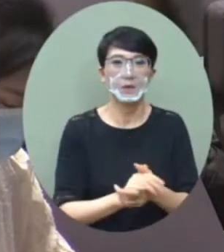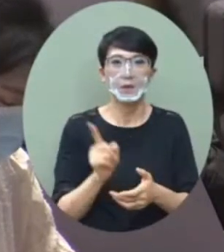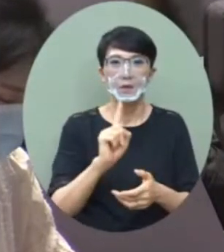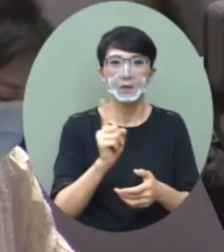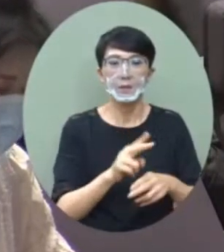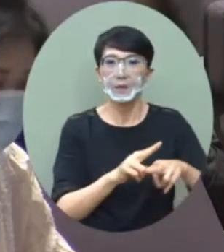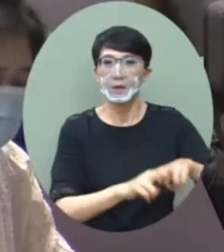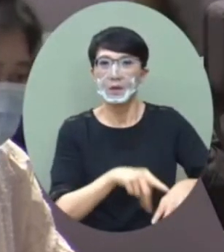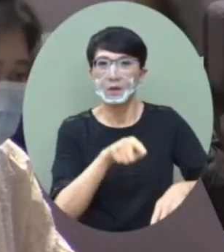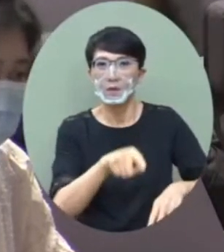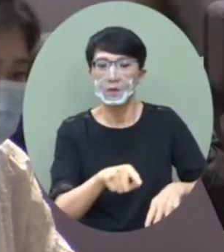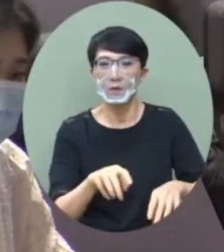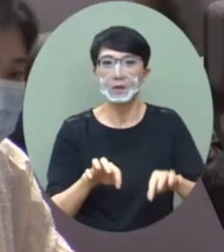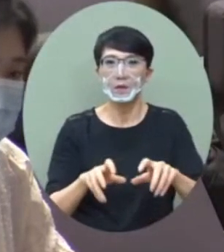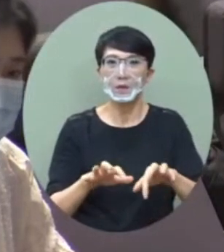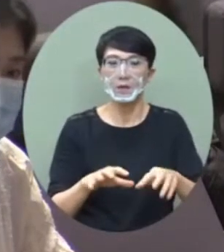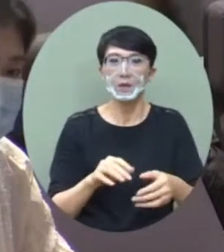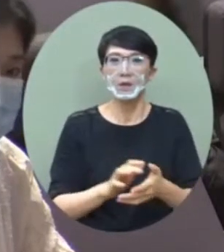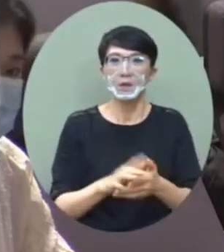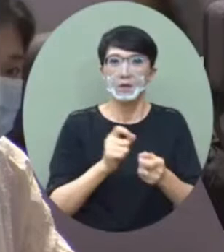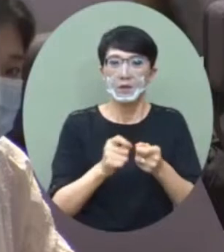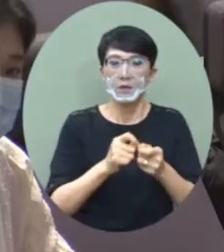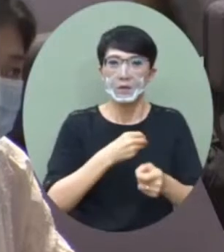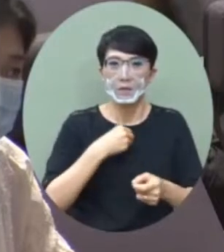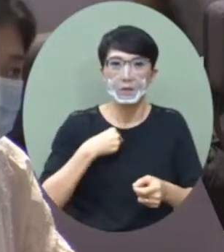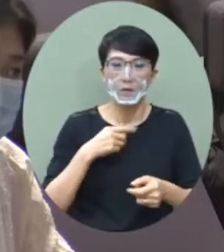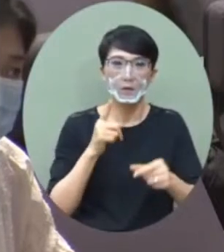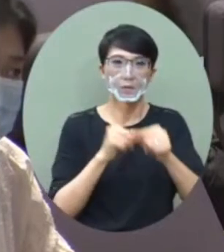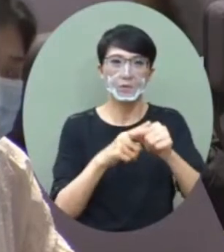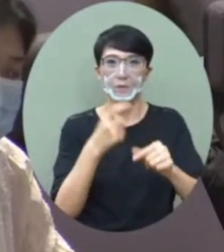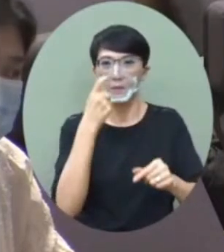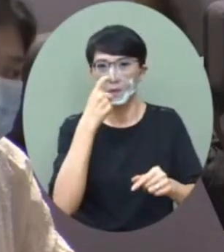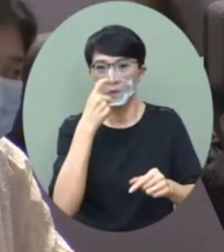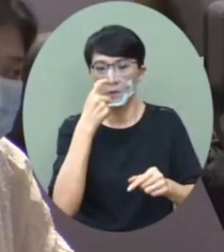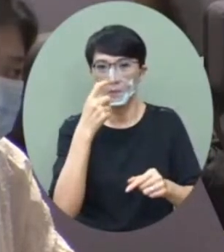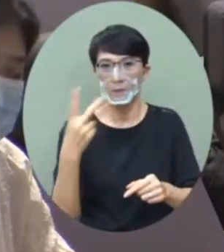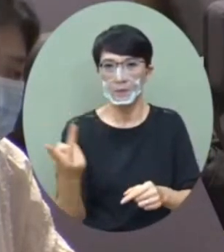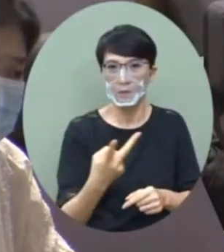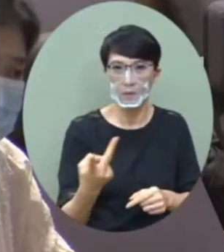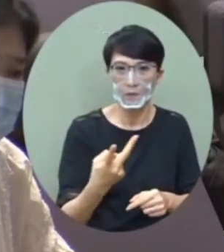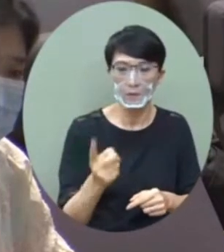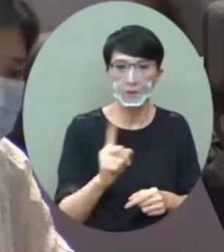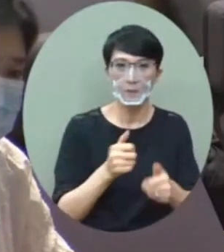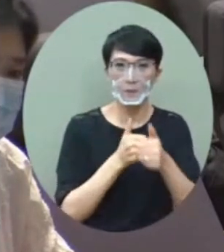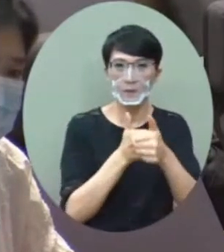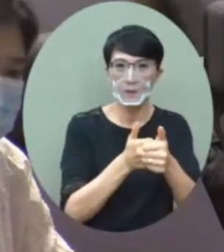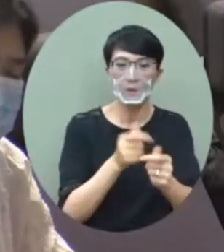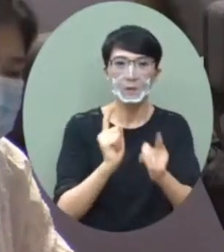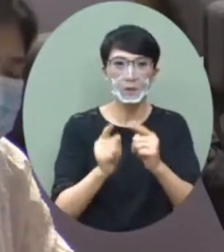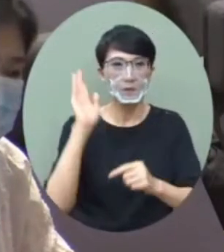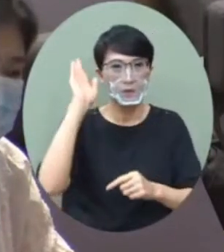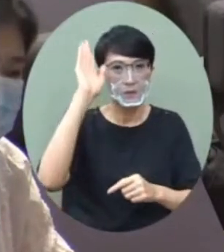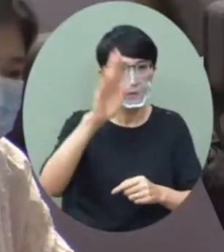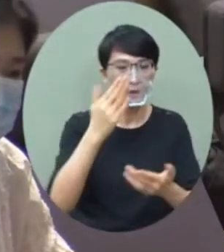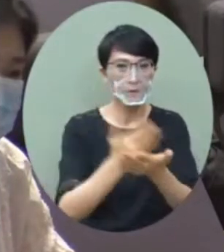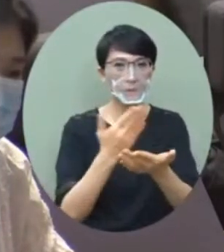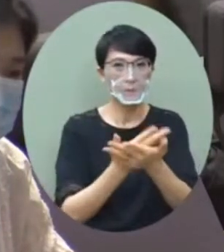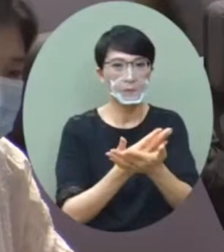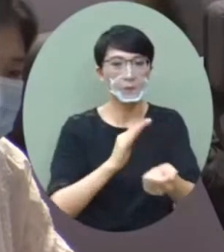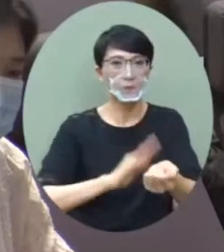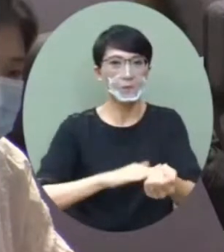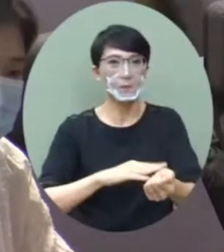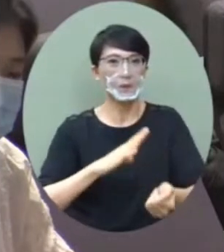staff could use the Chinese interface, and they do not need translation support from the local staff.